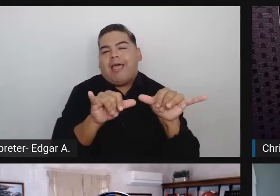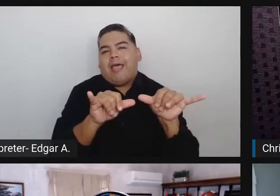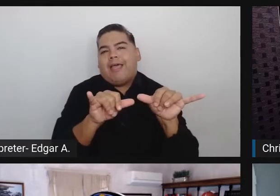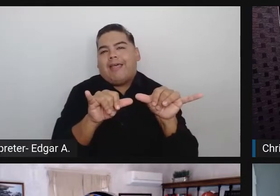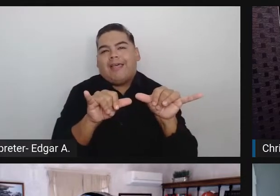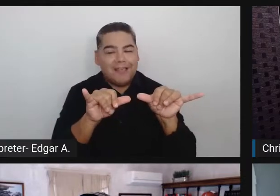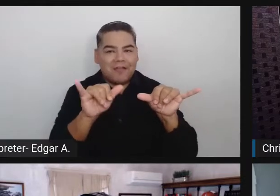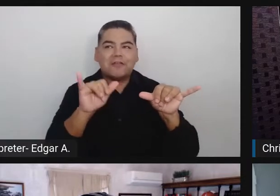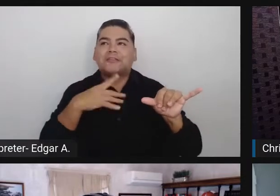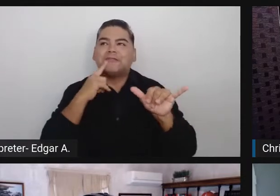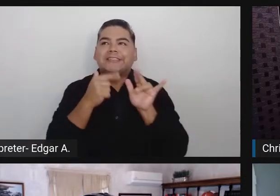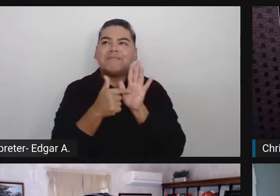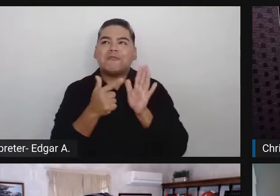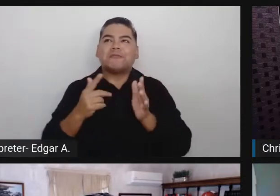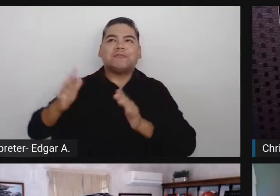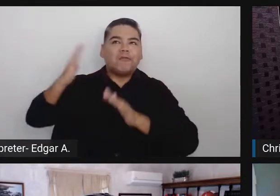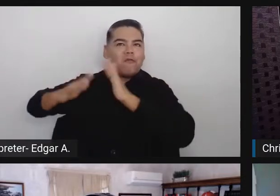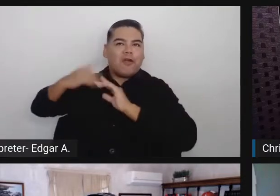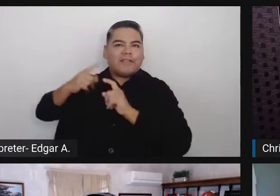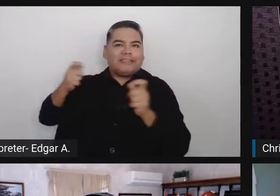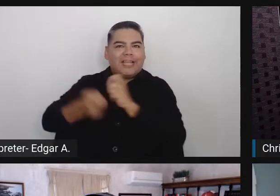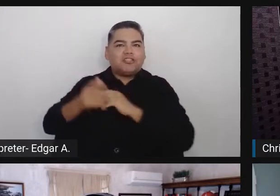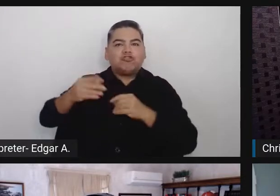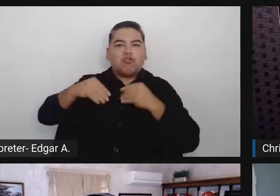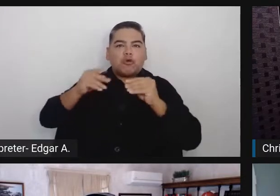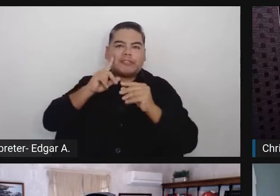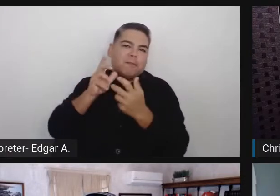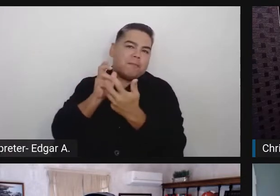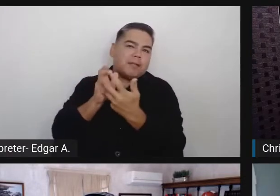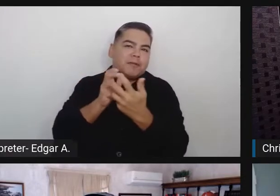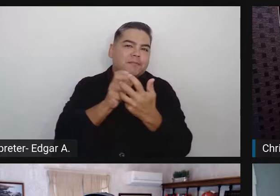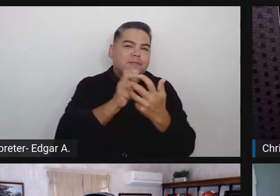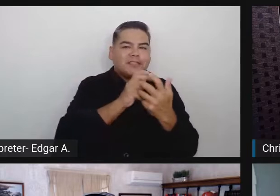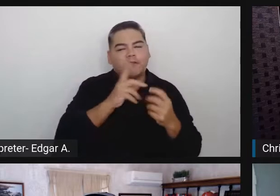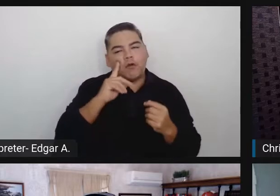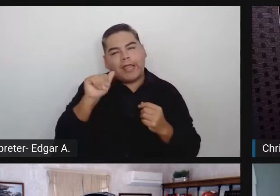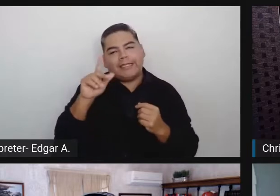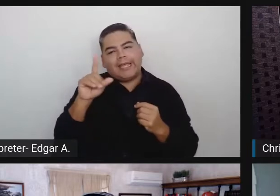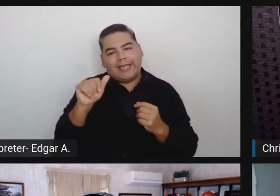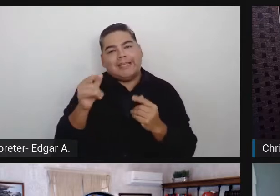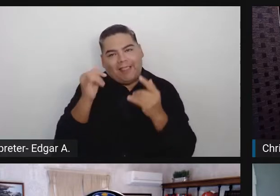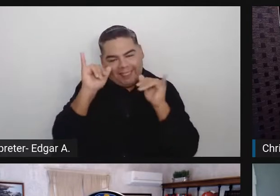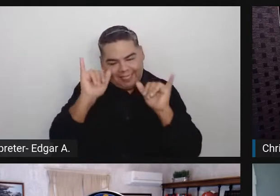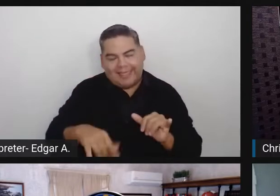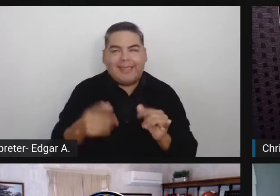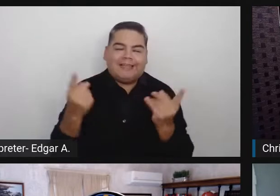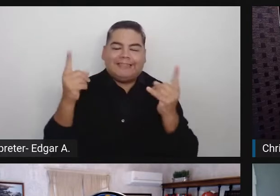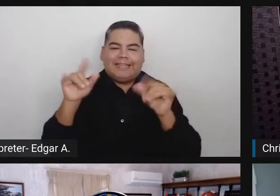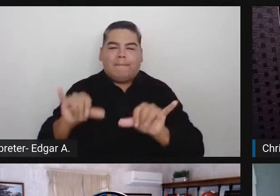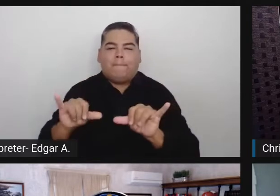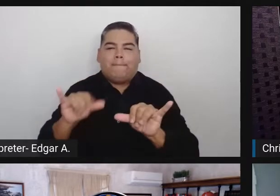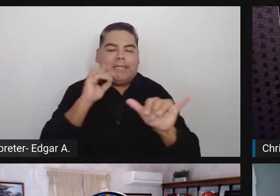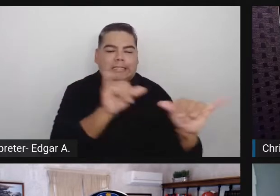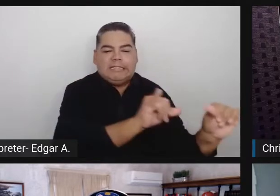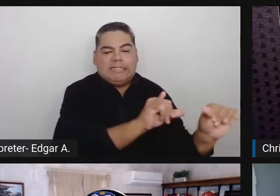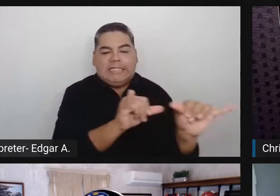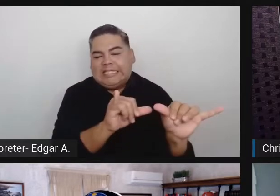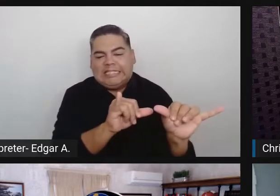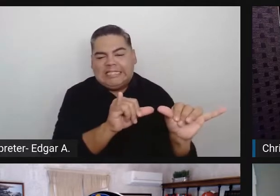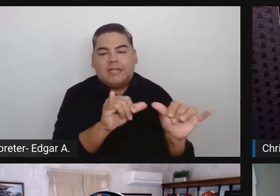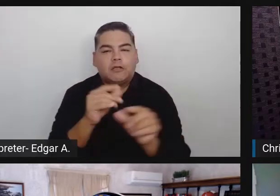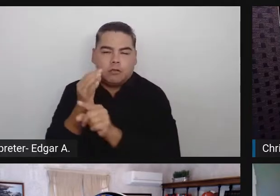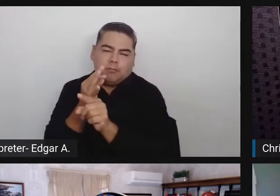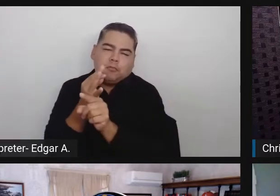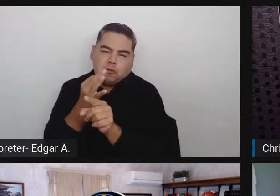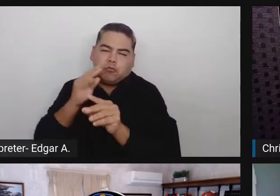this other stuff, right? So, I'm curious, Colleen, I'll go to you first. Like, to what degree